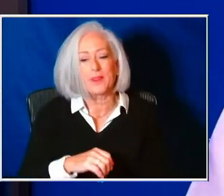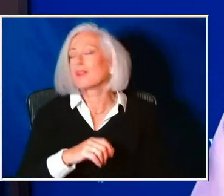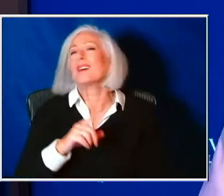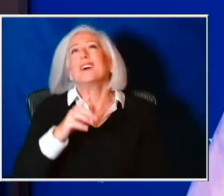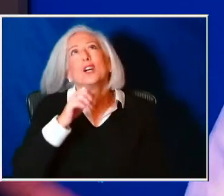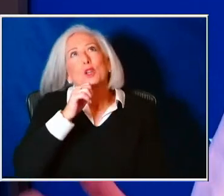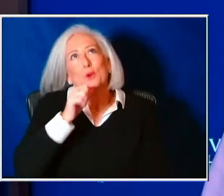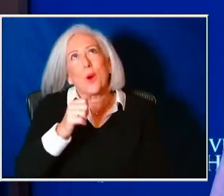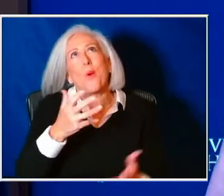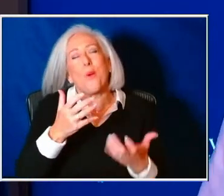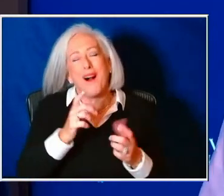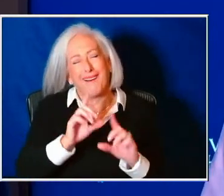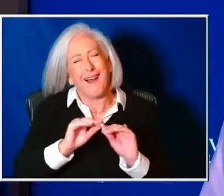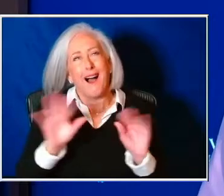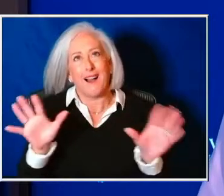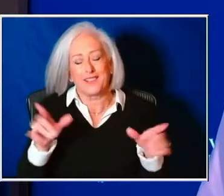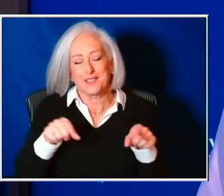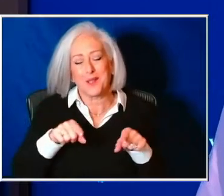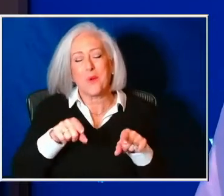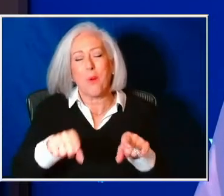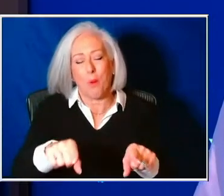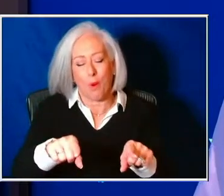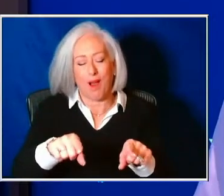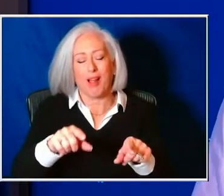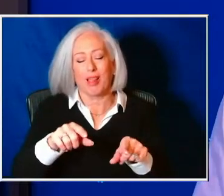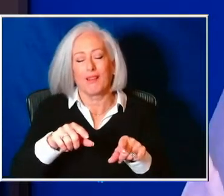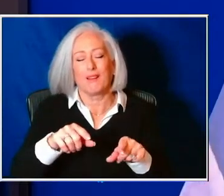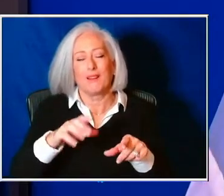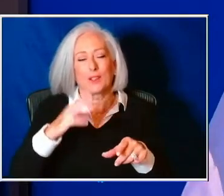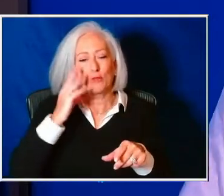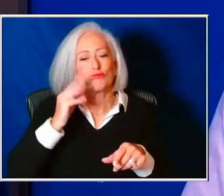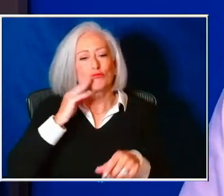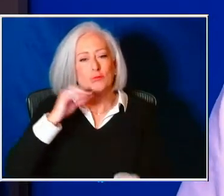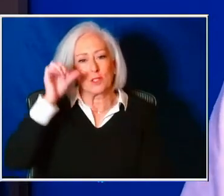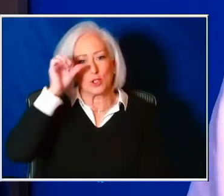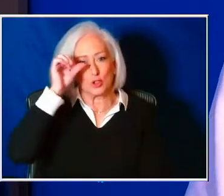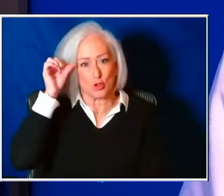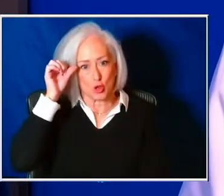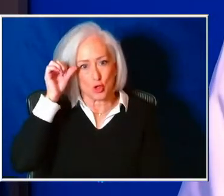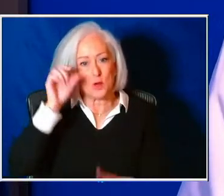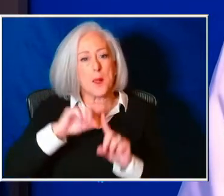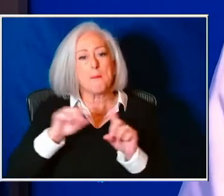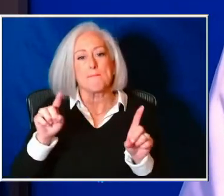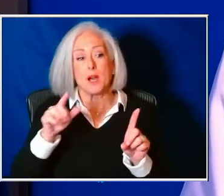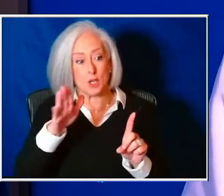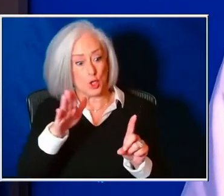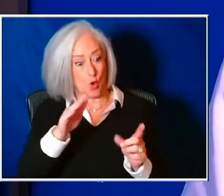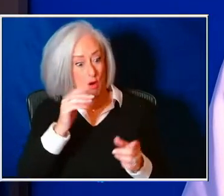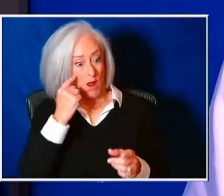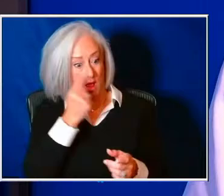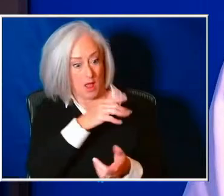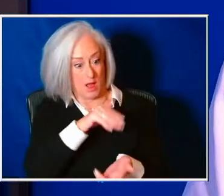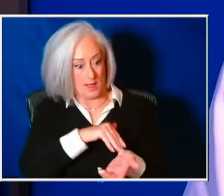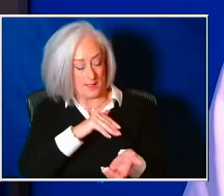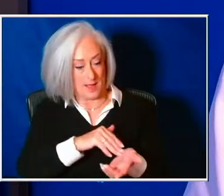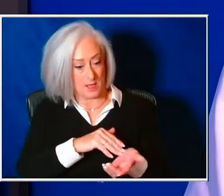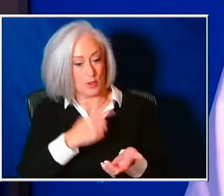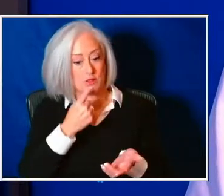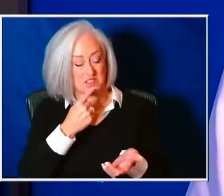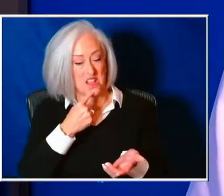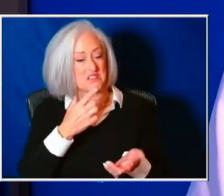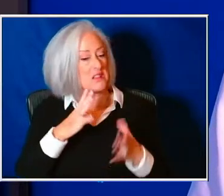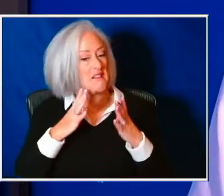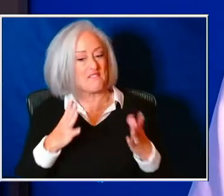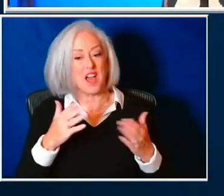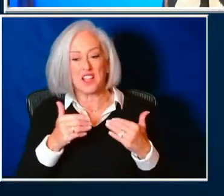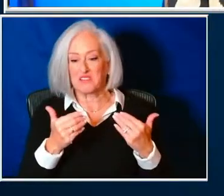but go ahead, you can certainly get it anytime your ophthalmologist clears you to be out in in the community after recovering from that surgery.